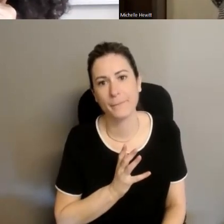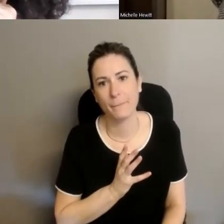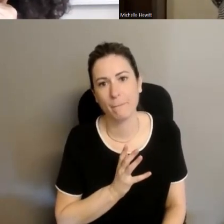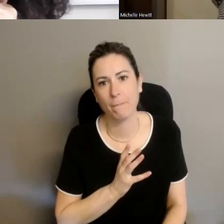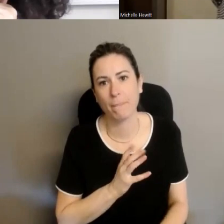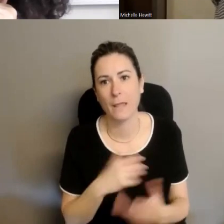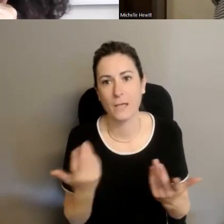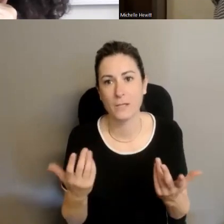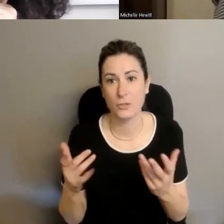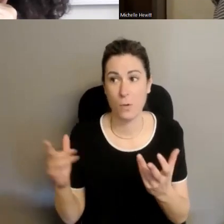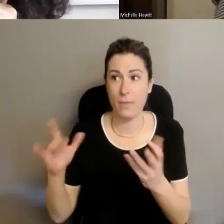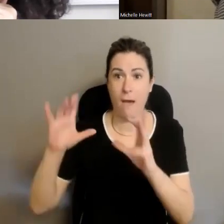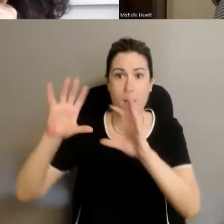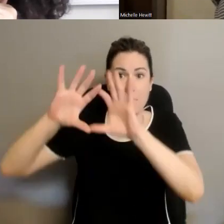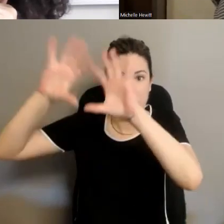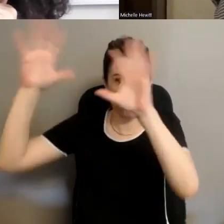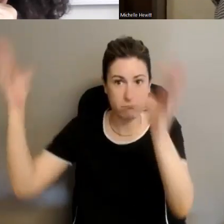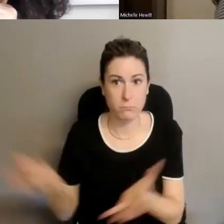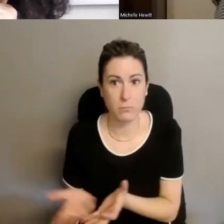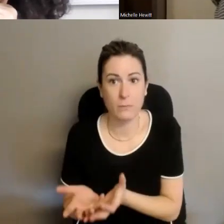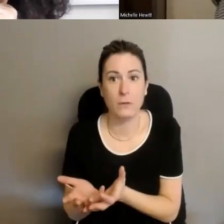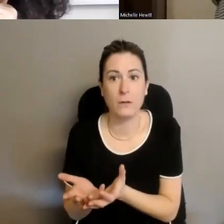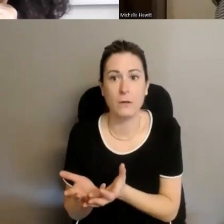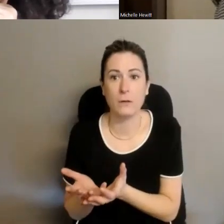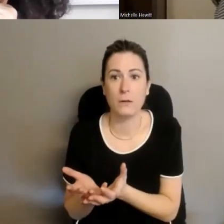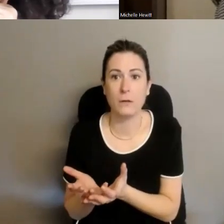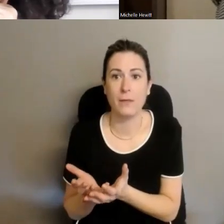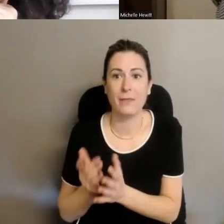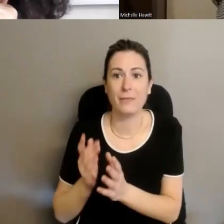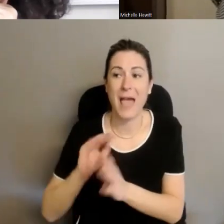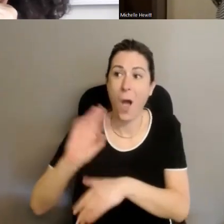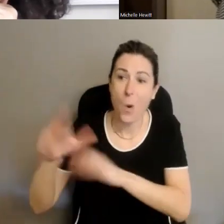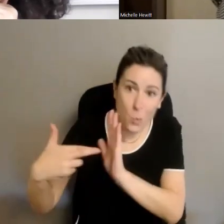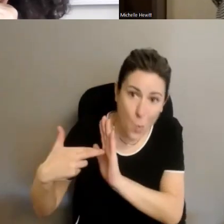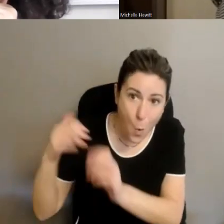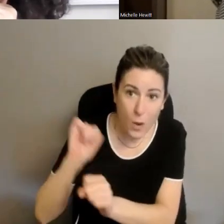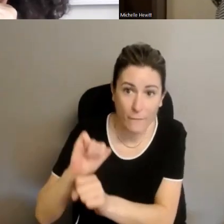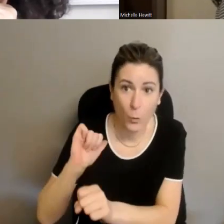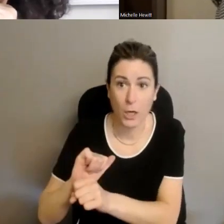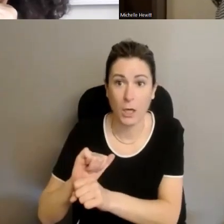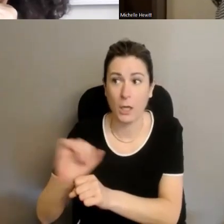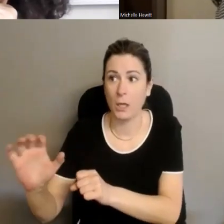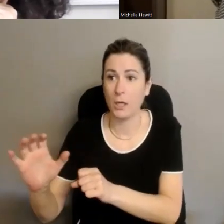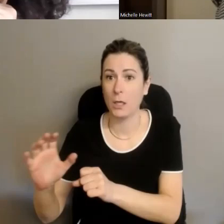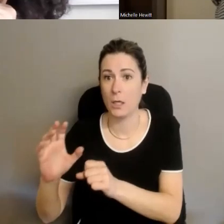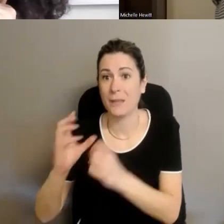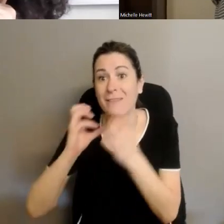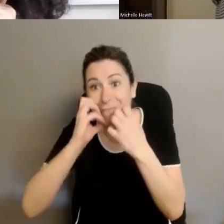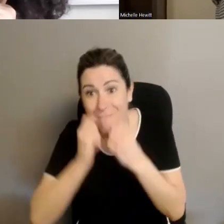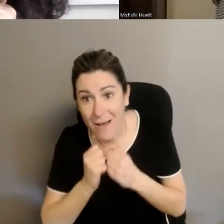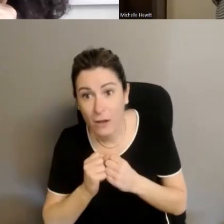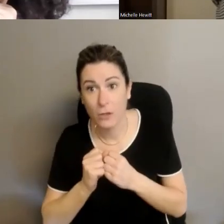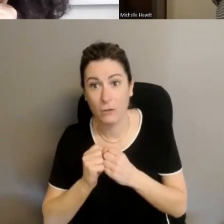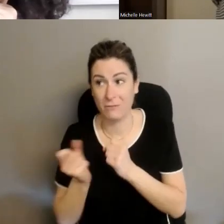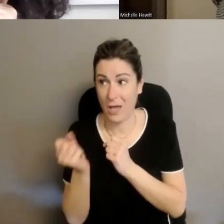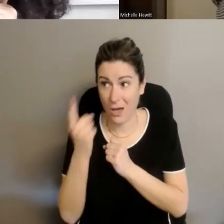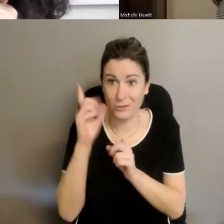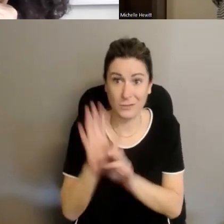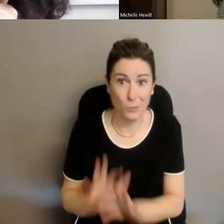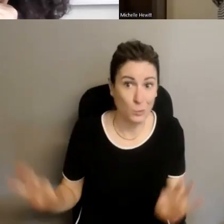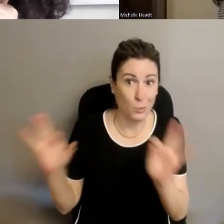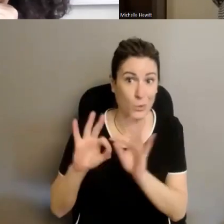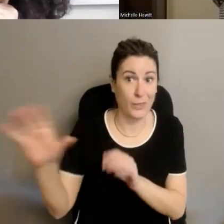is undervalued and overmanaged in so many ways, that, you know, from